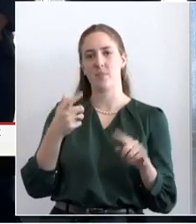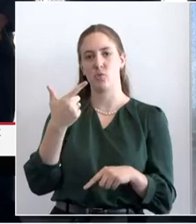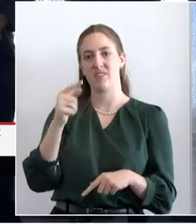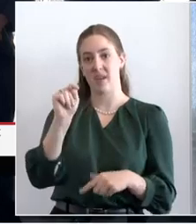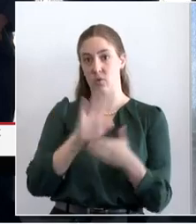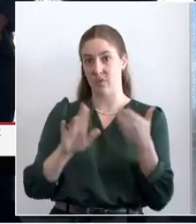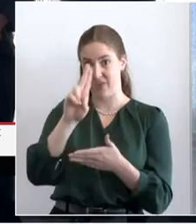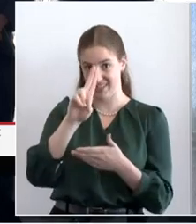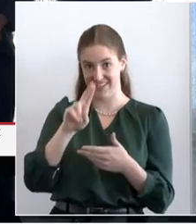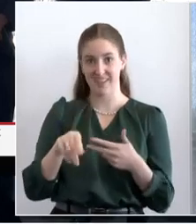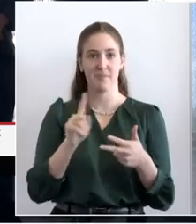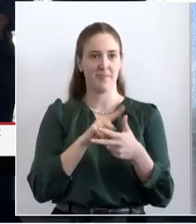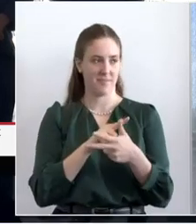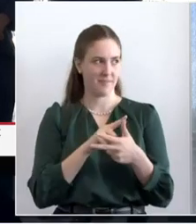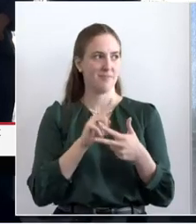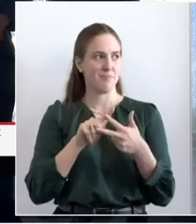Gaddis,